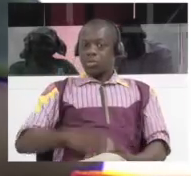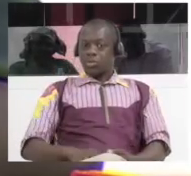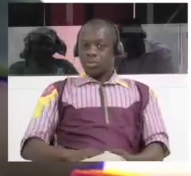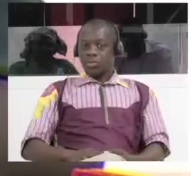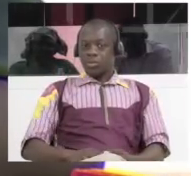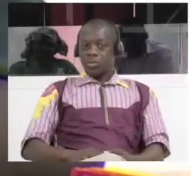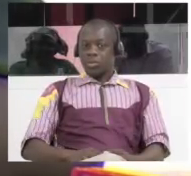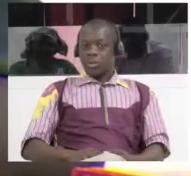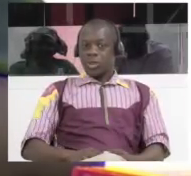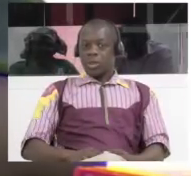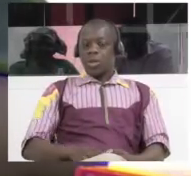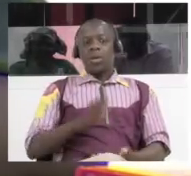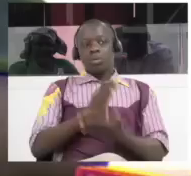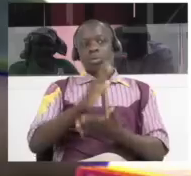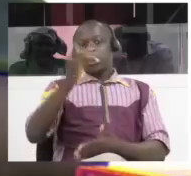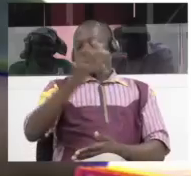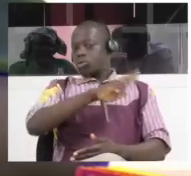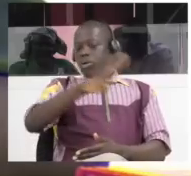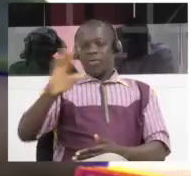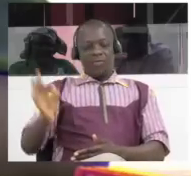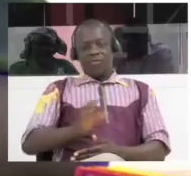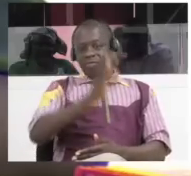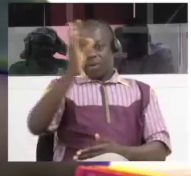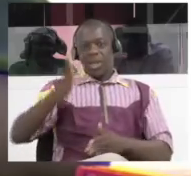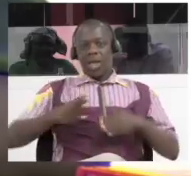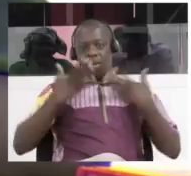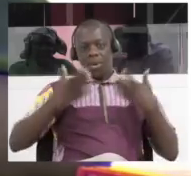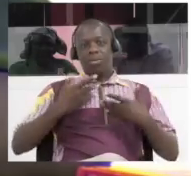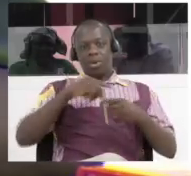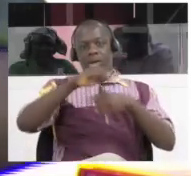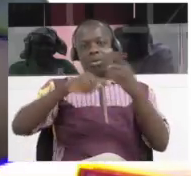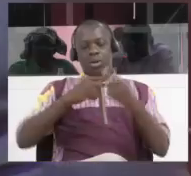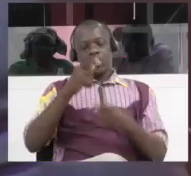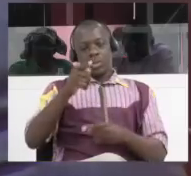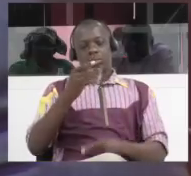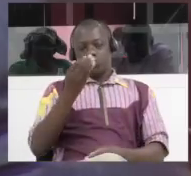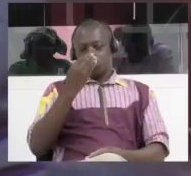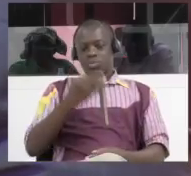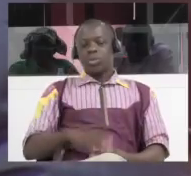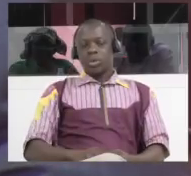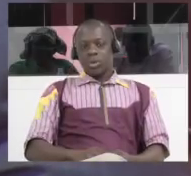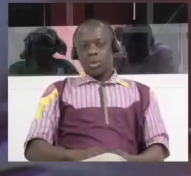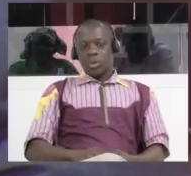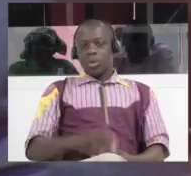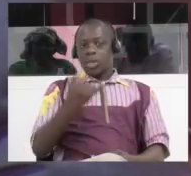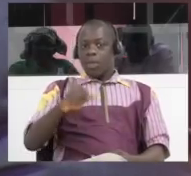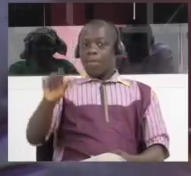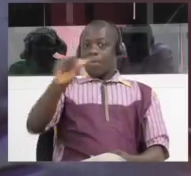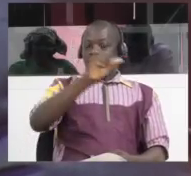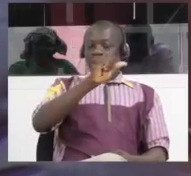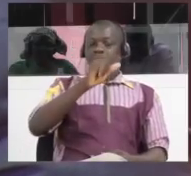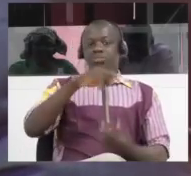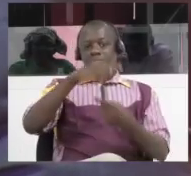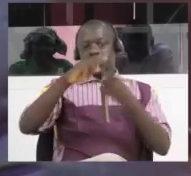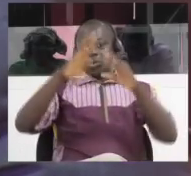Suddenly, they were not very happy about it. Fine. So let's now move on back to the issue of the housing. You